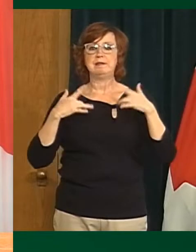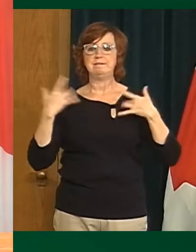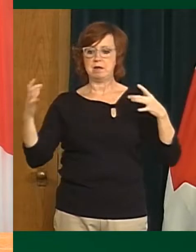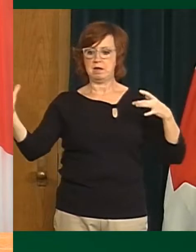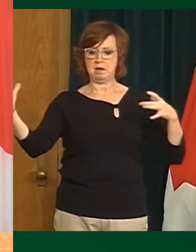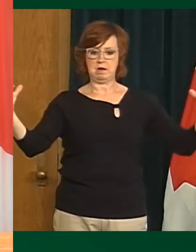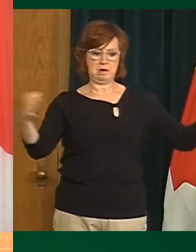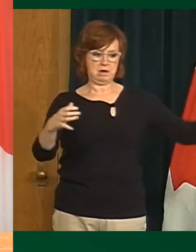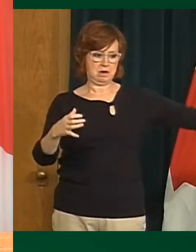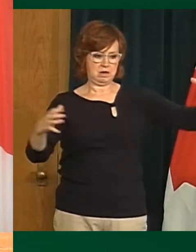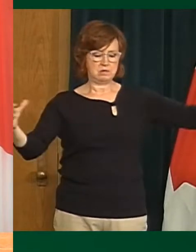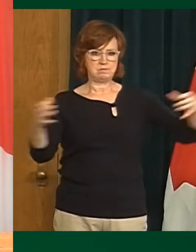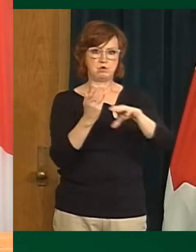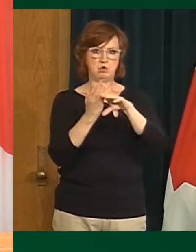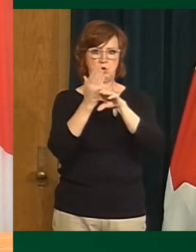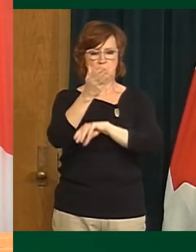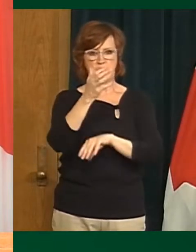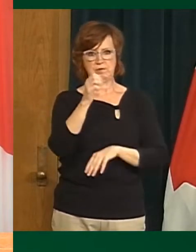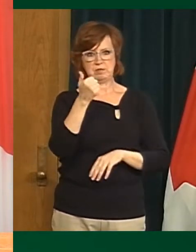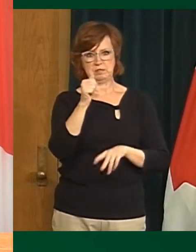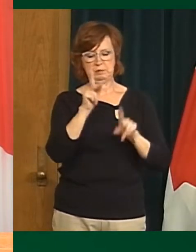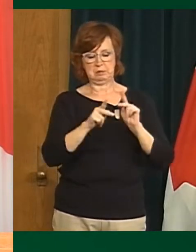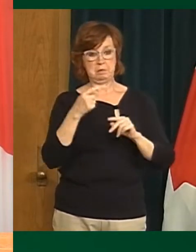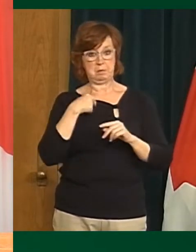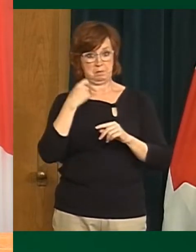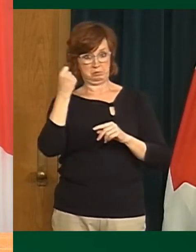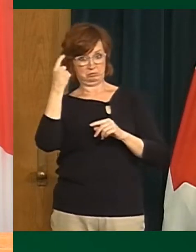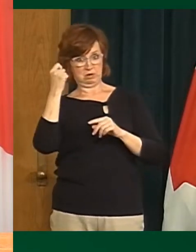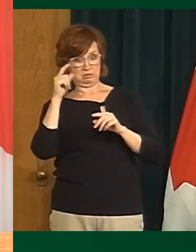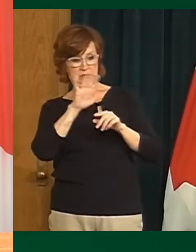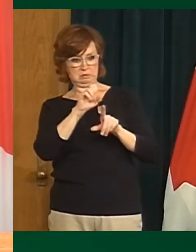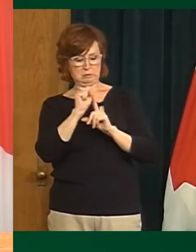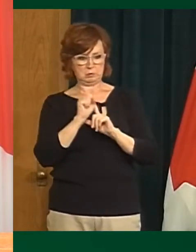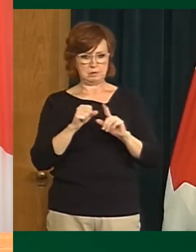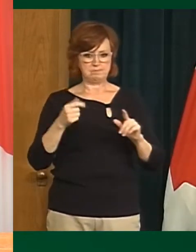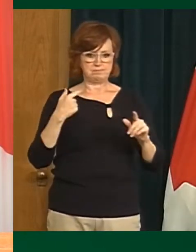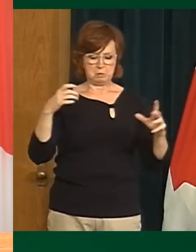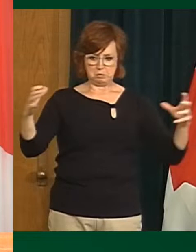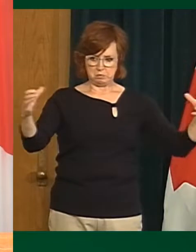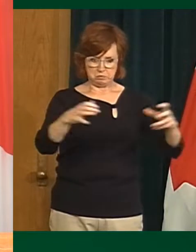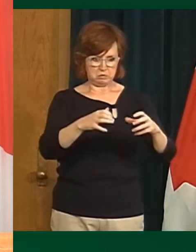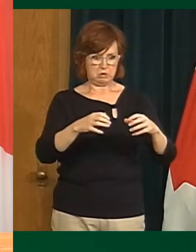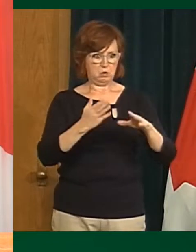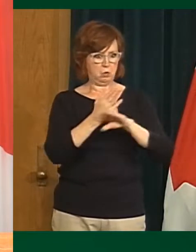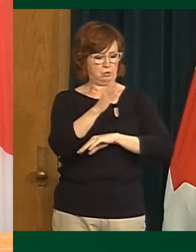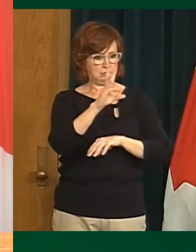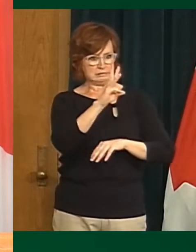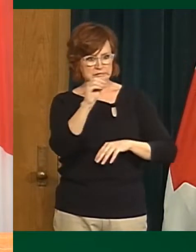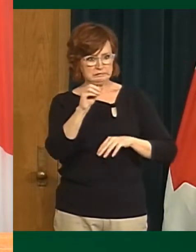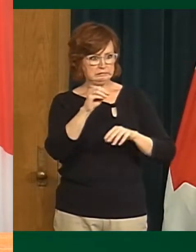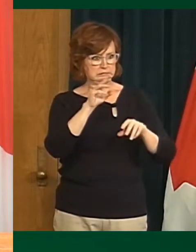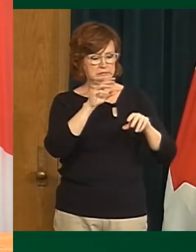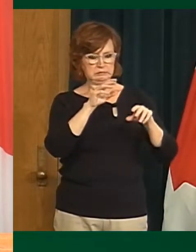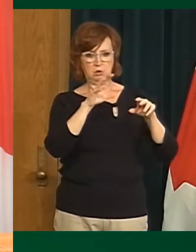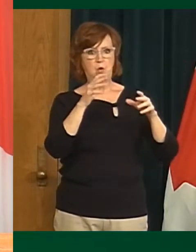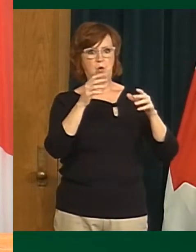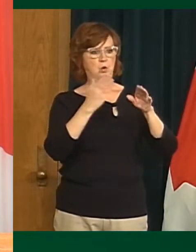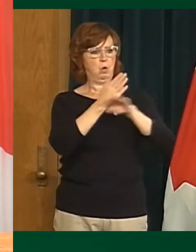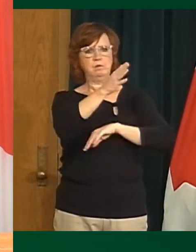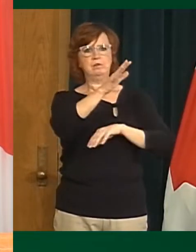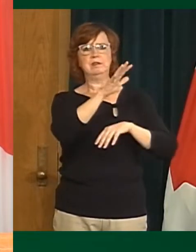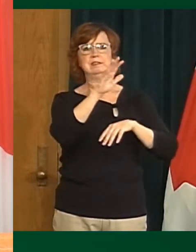exceeded the public health. The way I understand it, as of information received this morning, that exceeded the guidelines